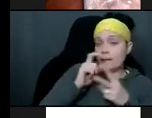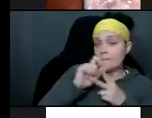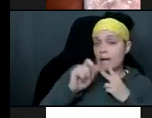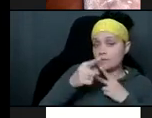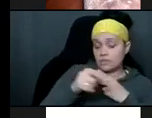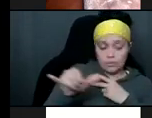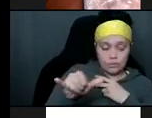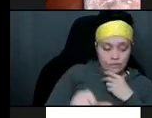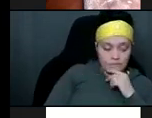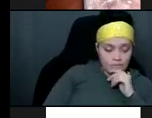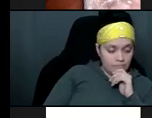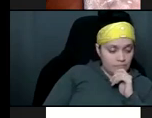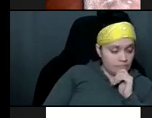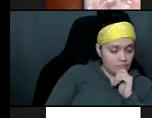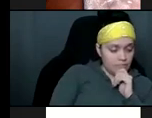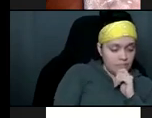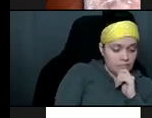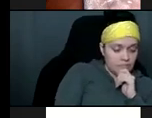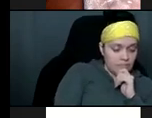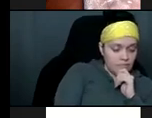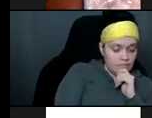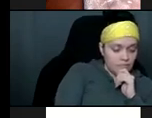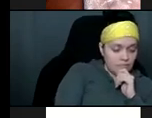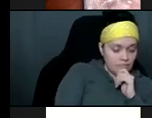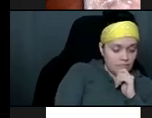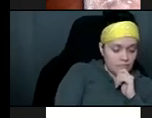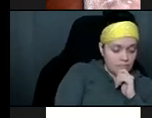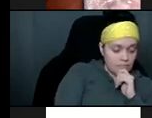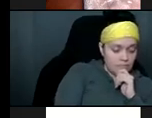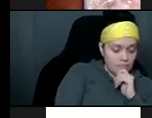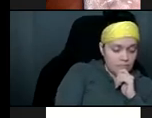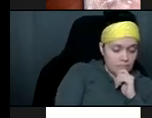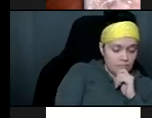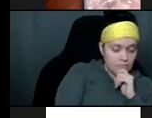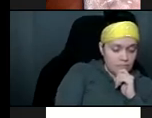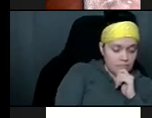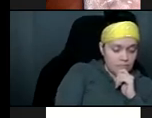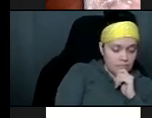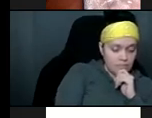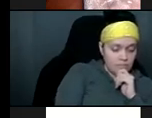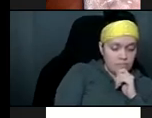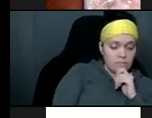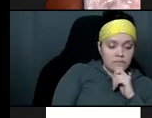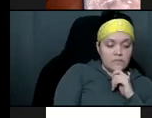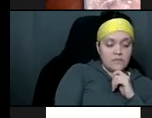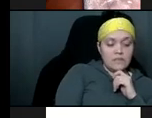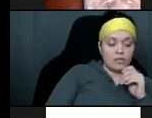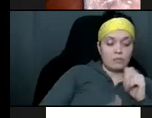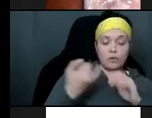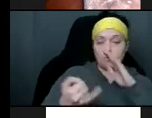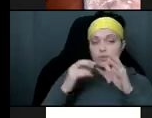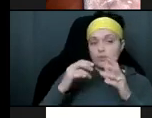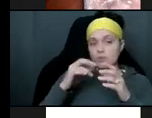too. With one definition, the most remote city, is Perth. And that